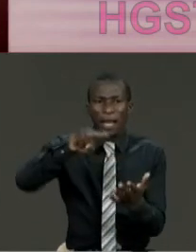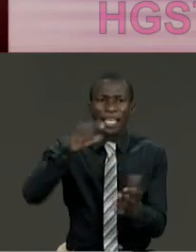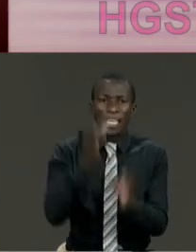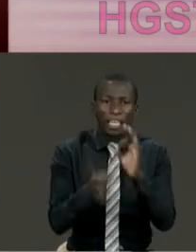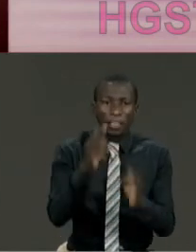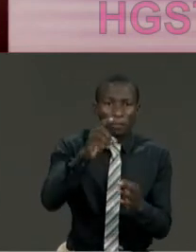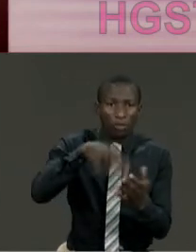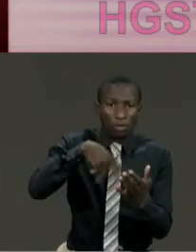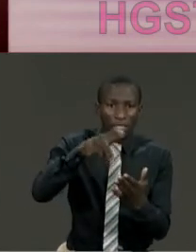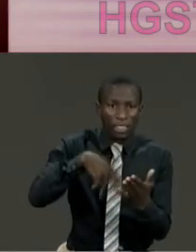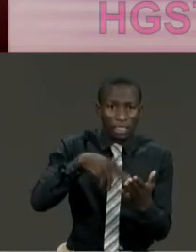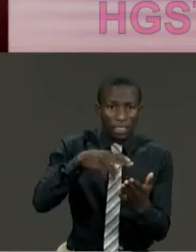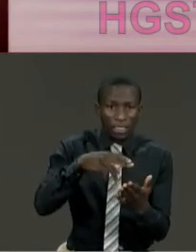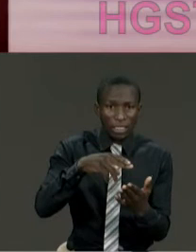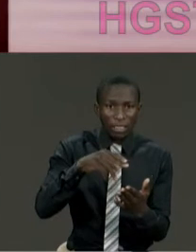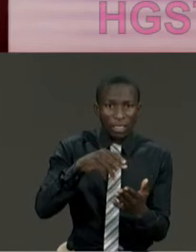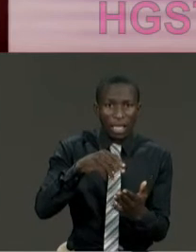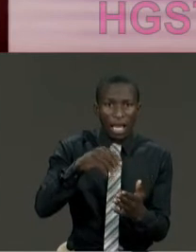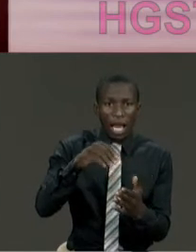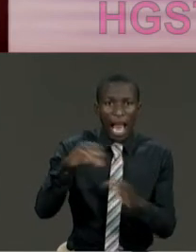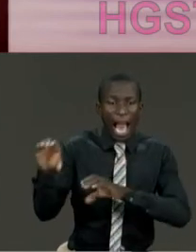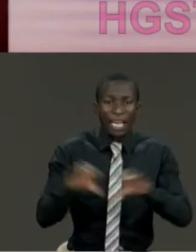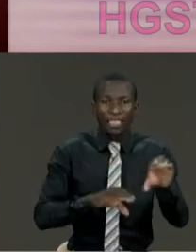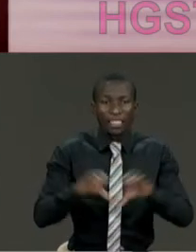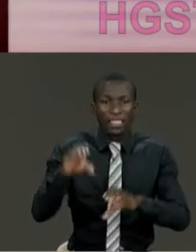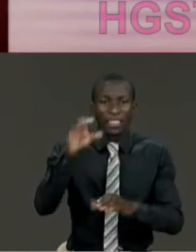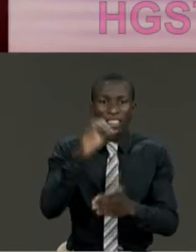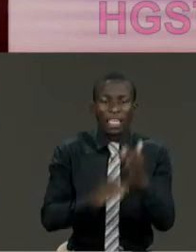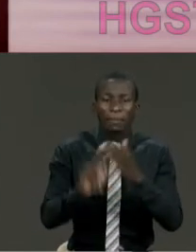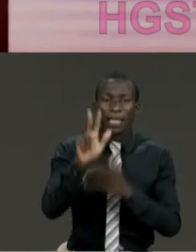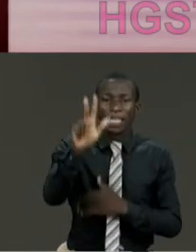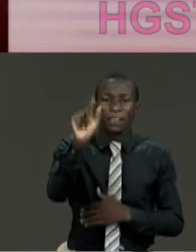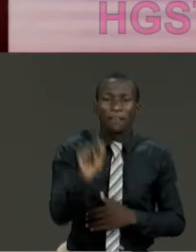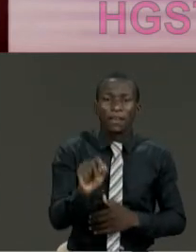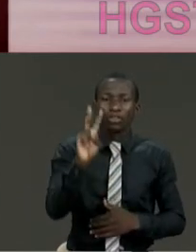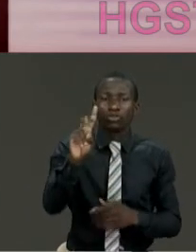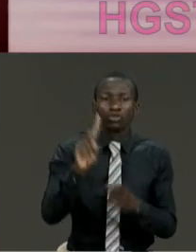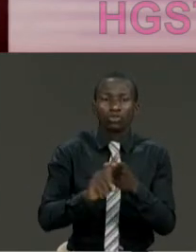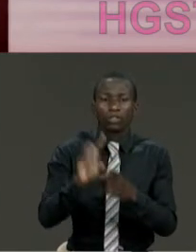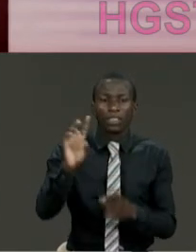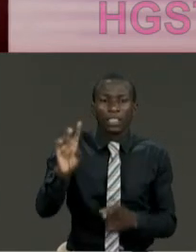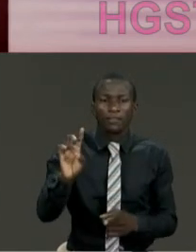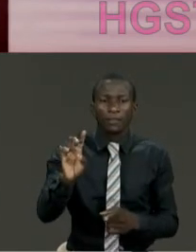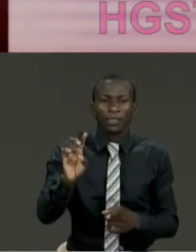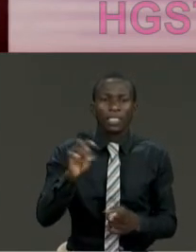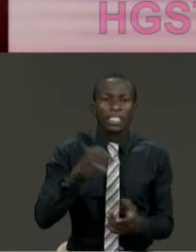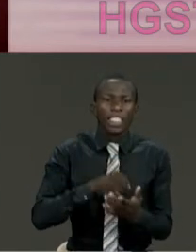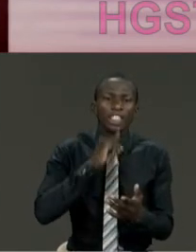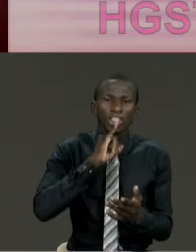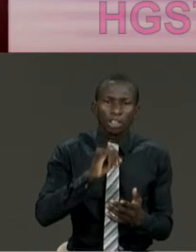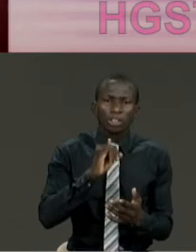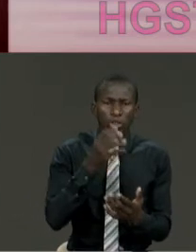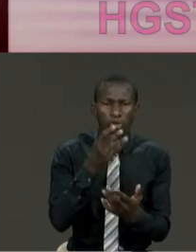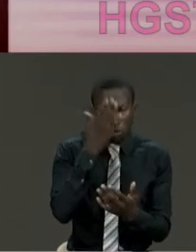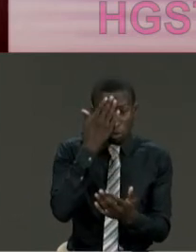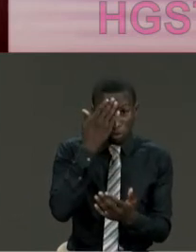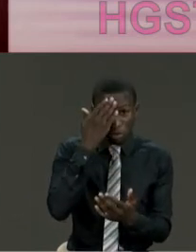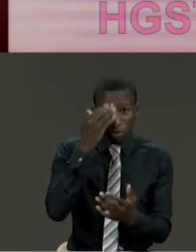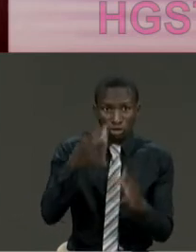chapter 3, 2 to 7. Acts 3, 2 to 7 is a popular story of a blind